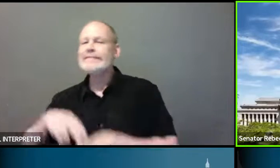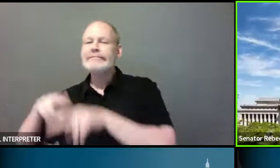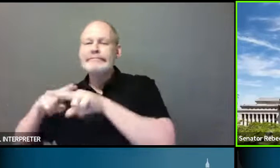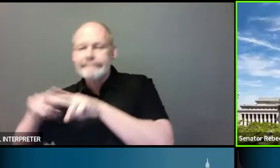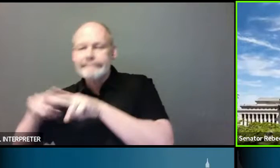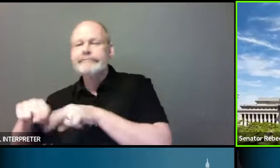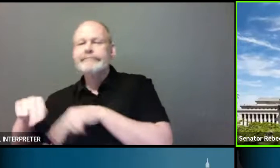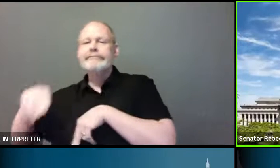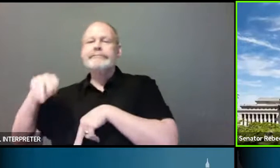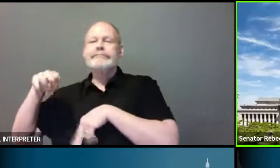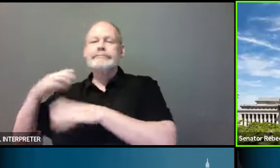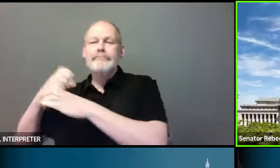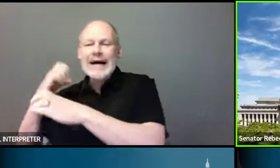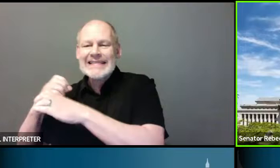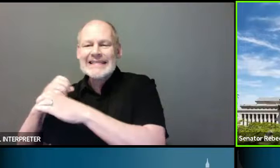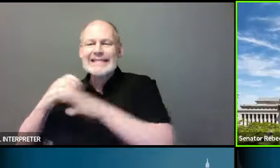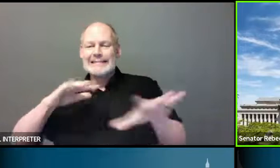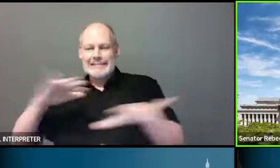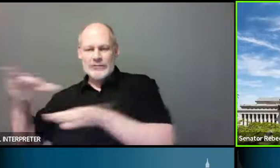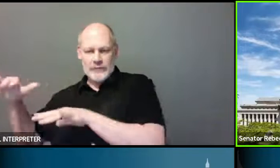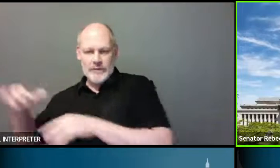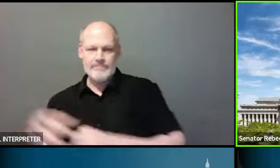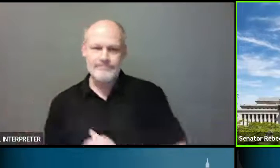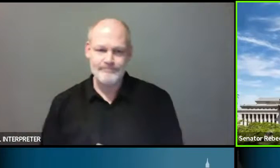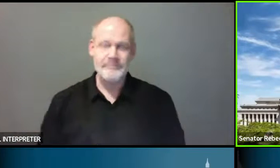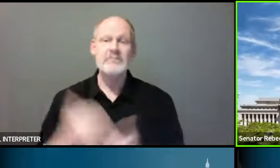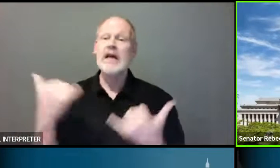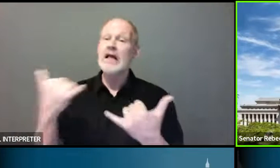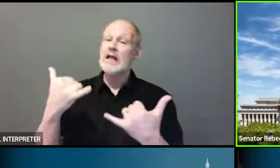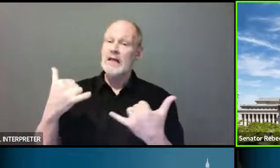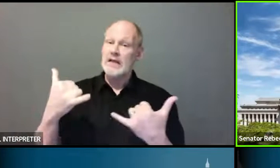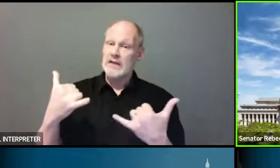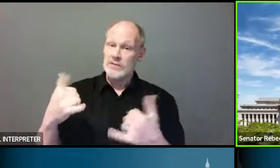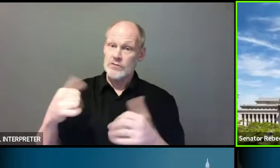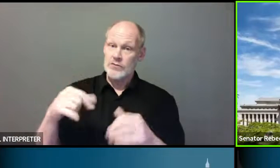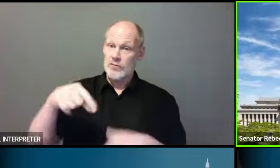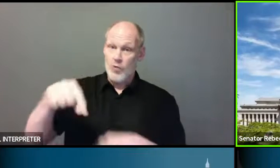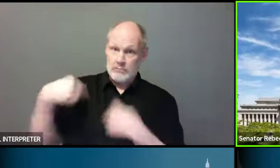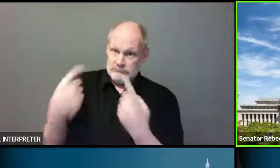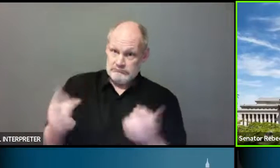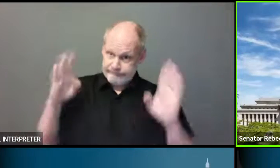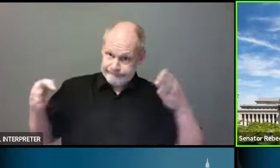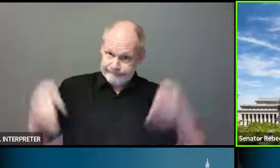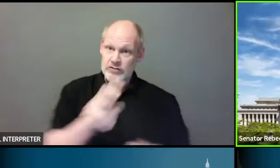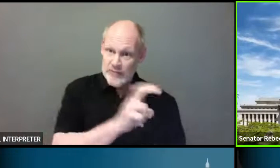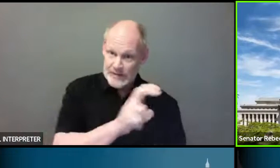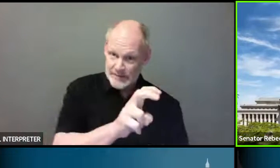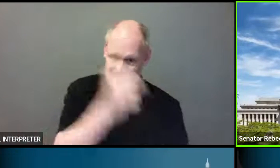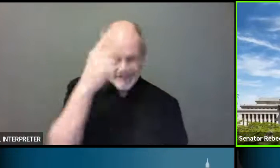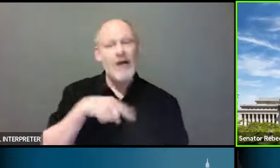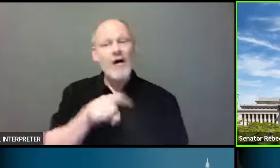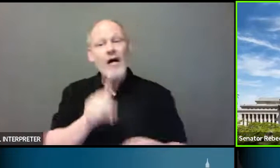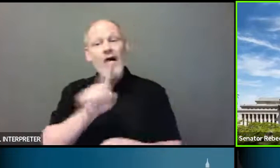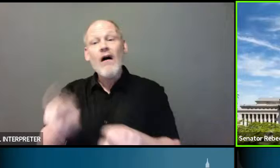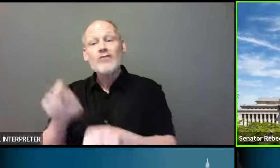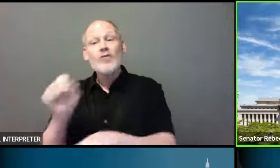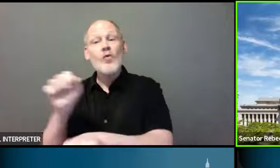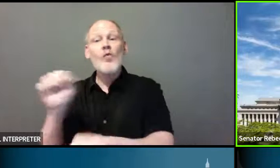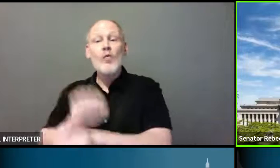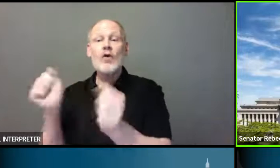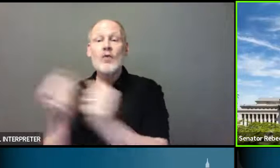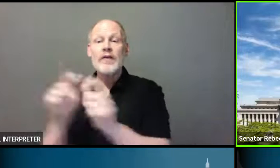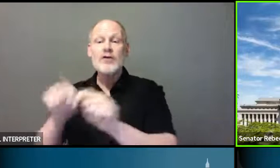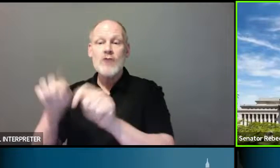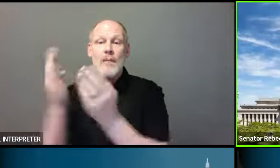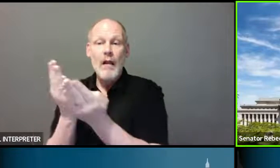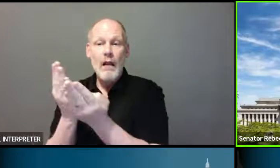So I'll say that's been a big part of what I've been working on this session is transportation, but I also serve on labor, commerce, and tribal affairs, where we're hearing